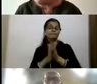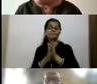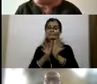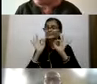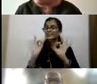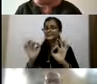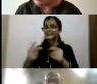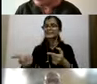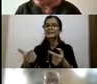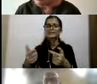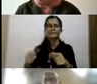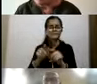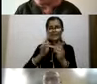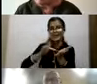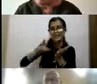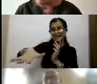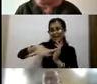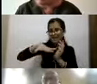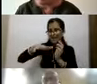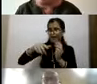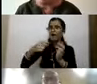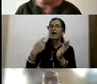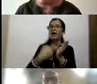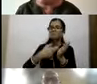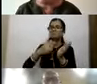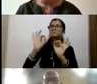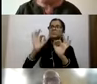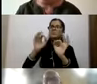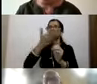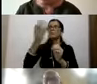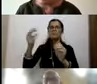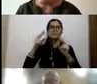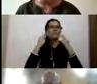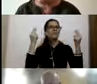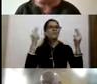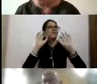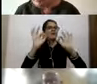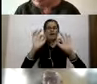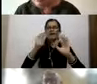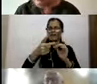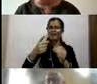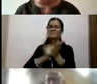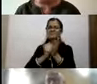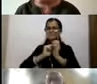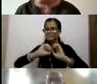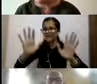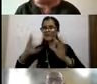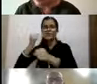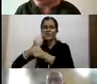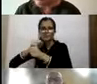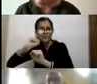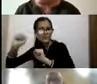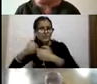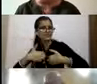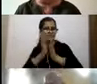the place started getting recognition, you know, so not only from people like you, but there were newspaper articles, the government was getting interested and putting it into